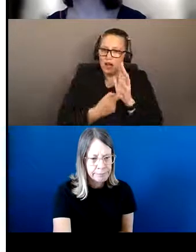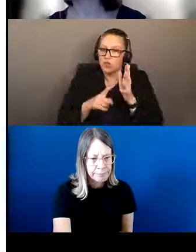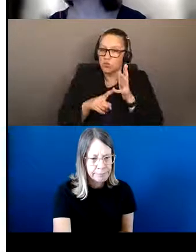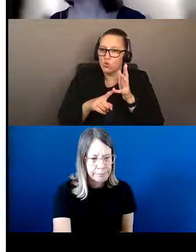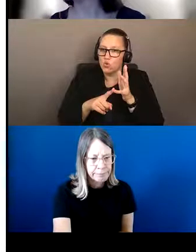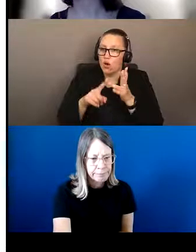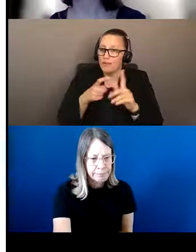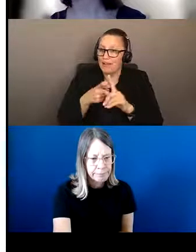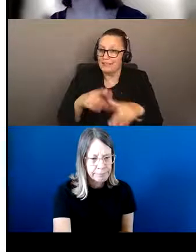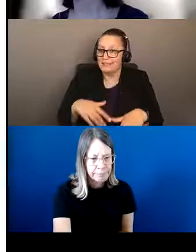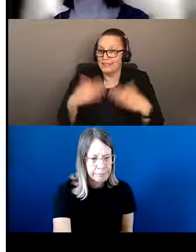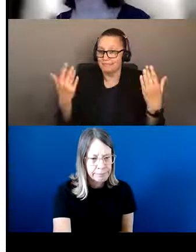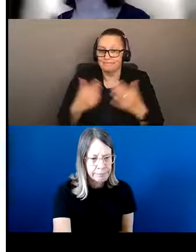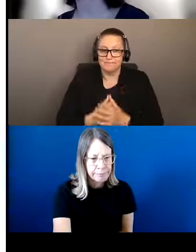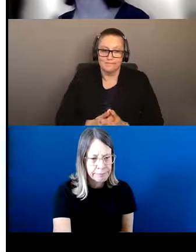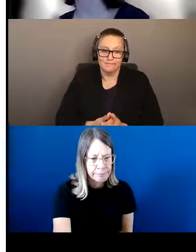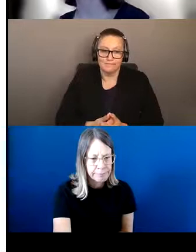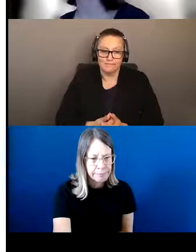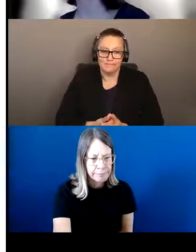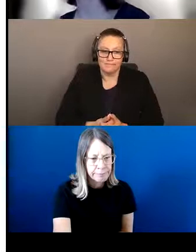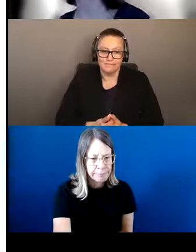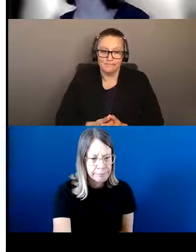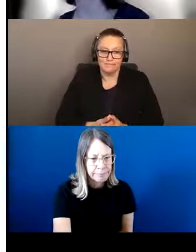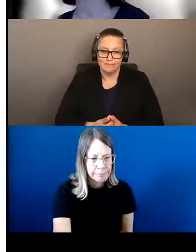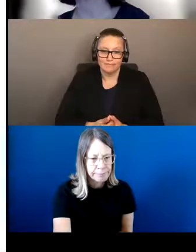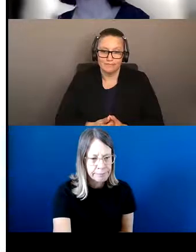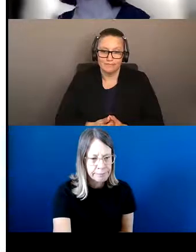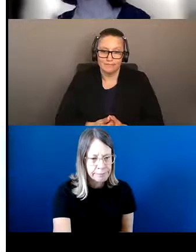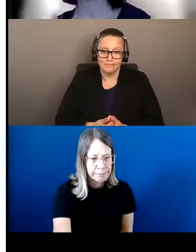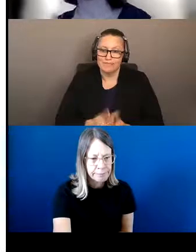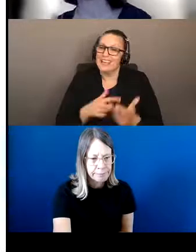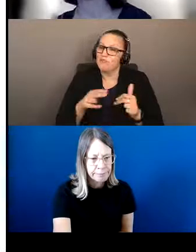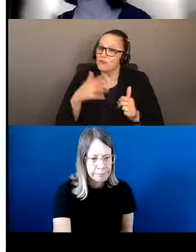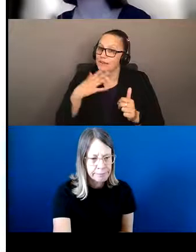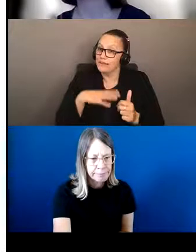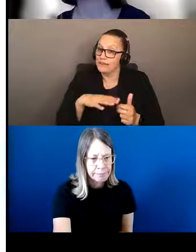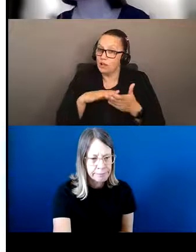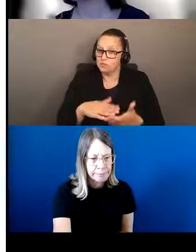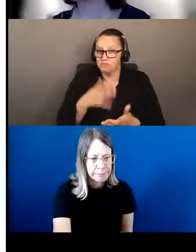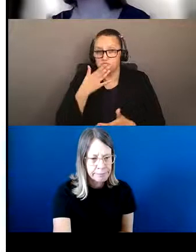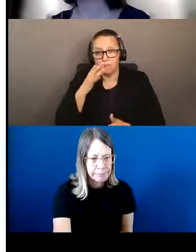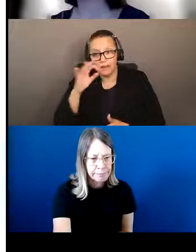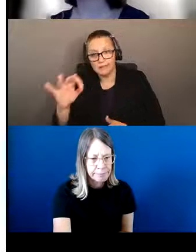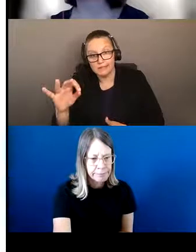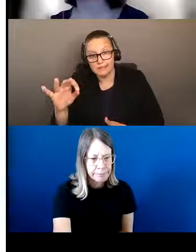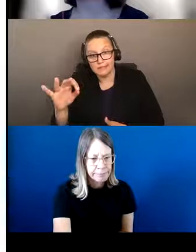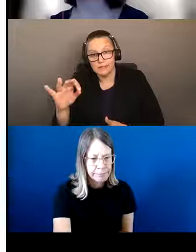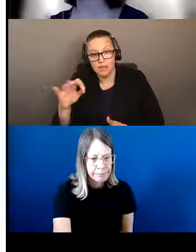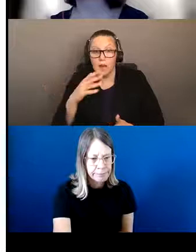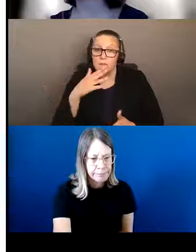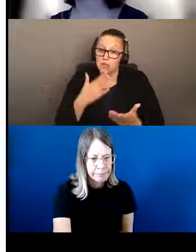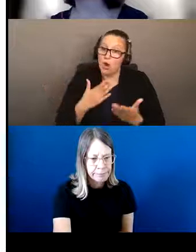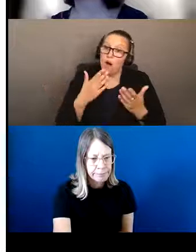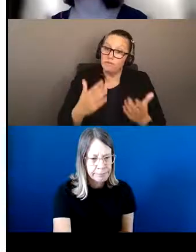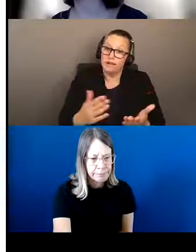need it to reach out if we need the support or offer it if we have the capacity to do so. I'll finish today with an